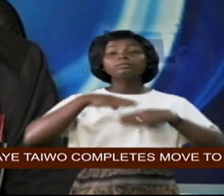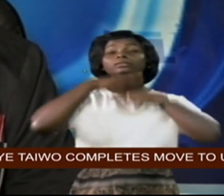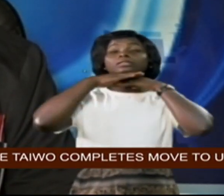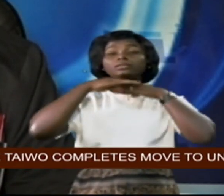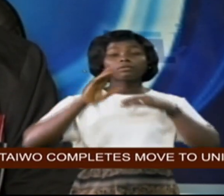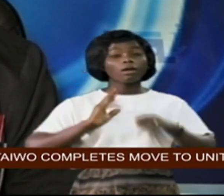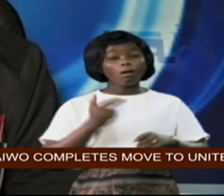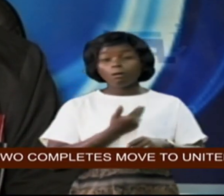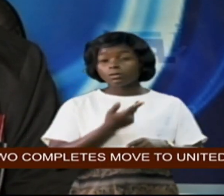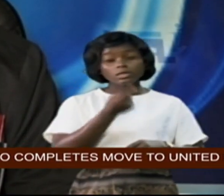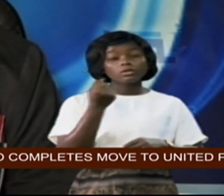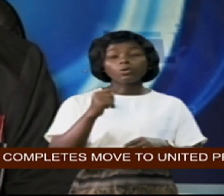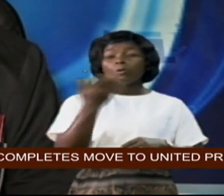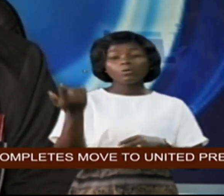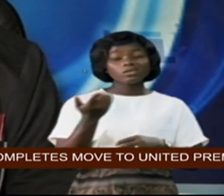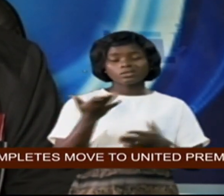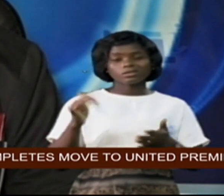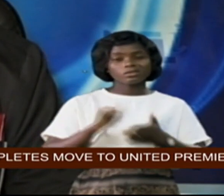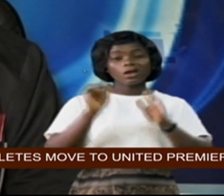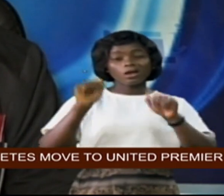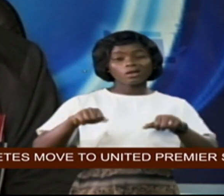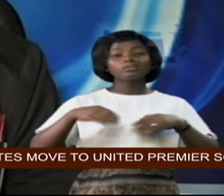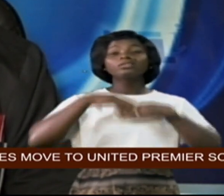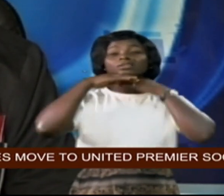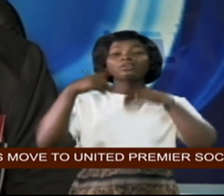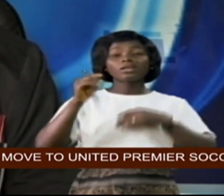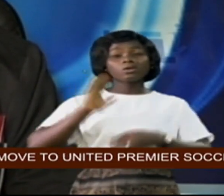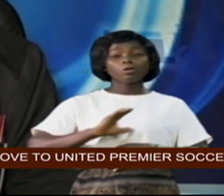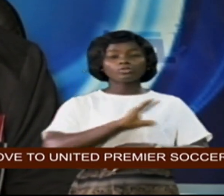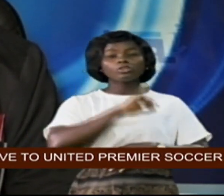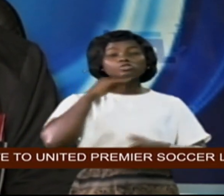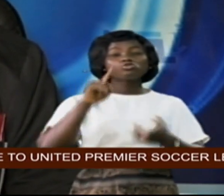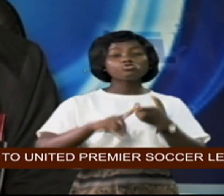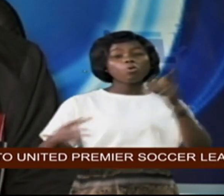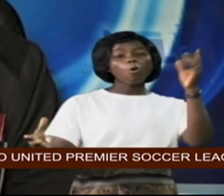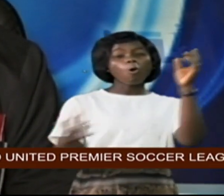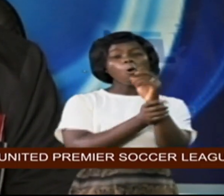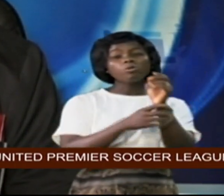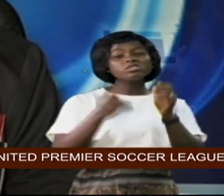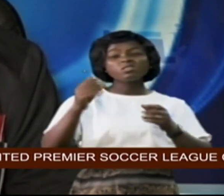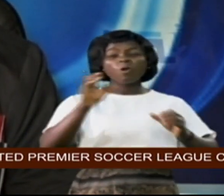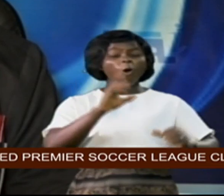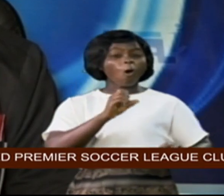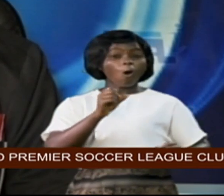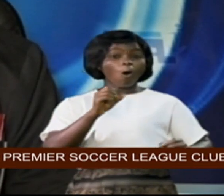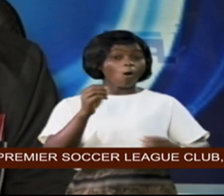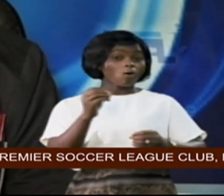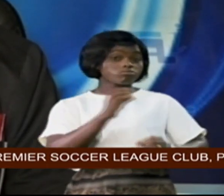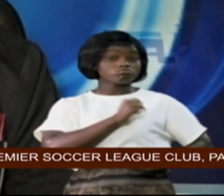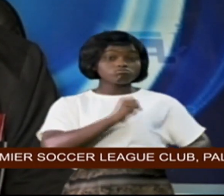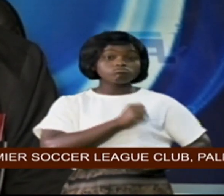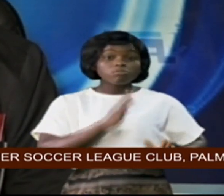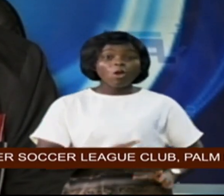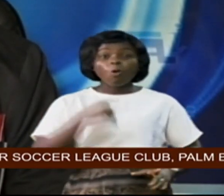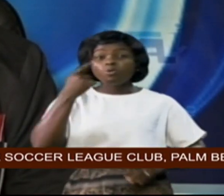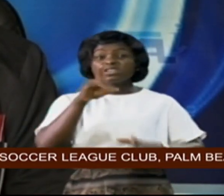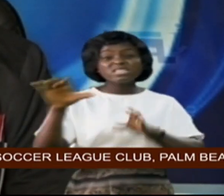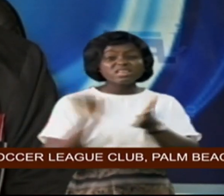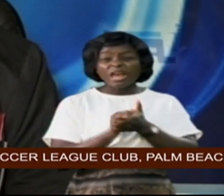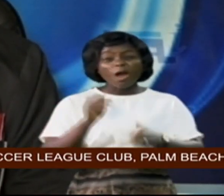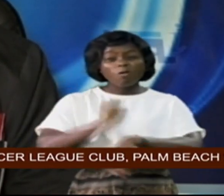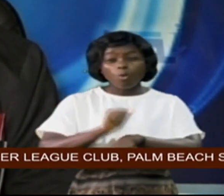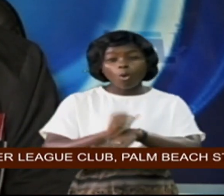only thing that can satisfy the Commission is to hold the officers who carried out operations, the people who directed